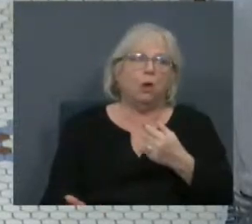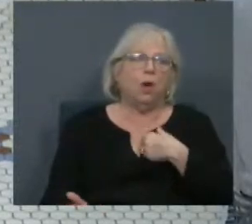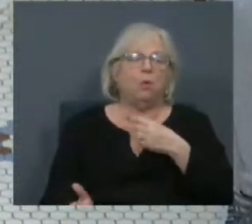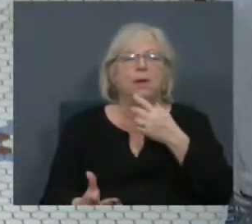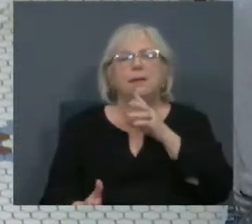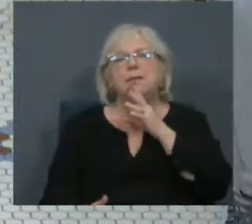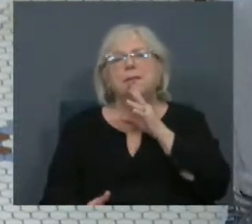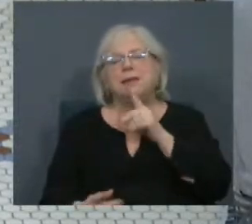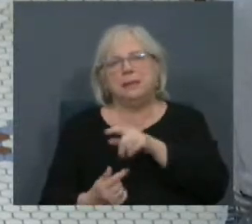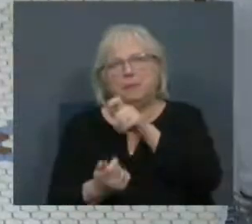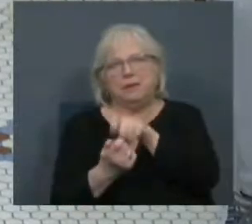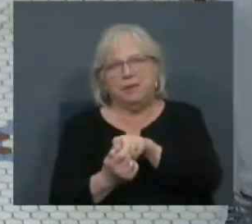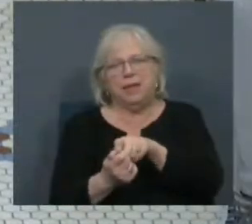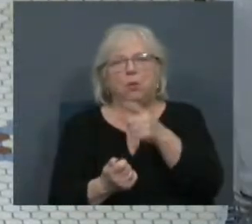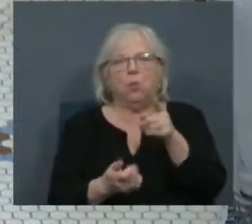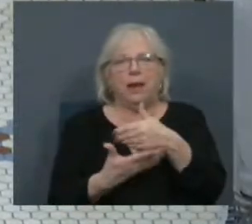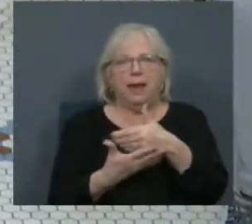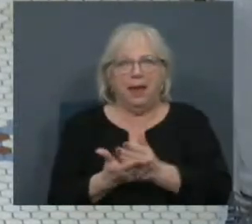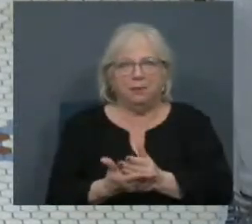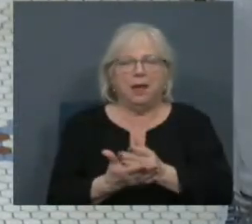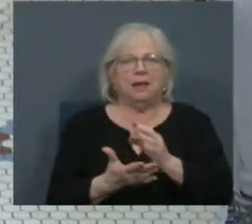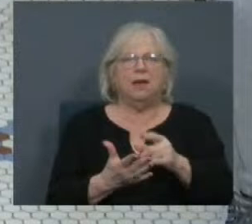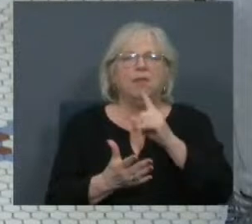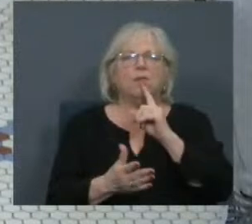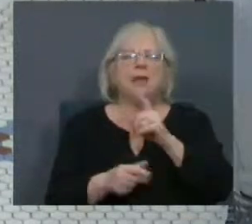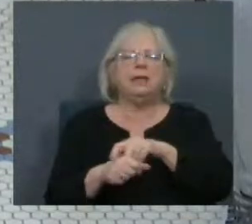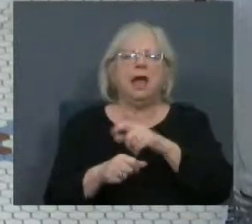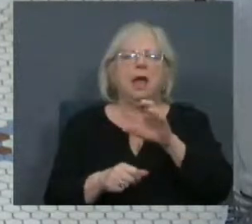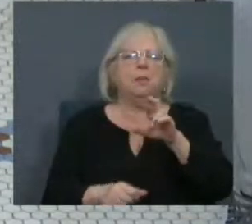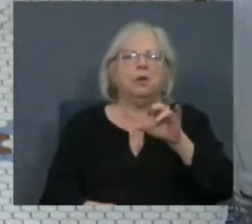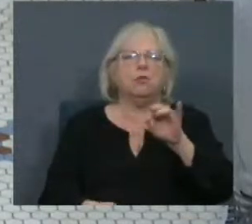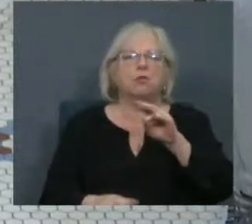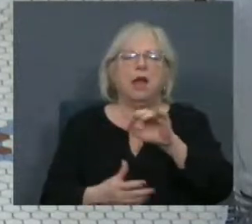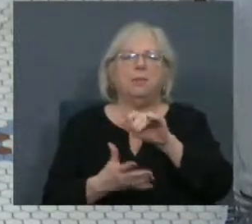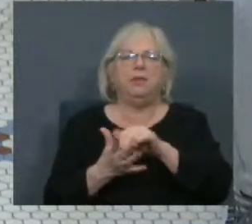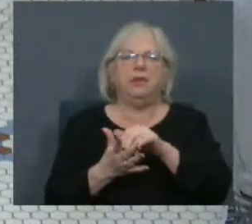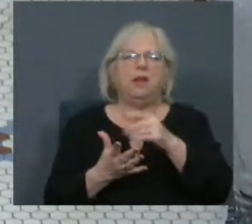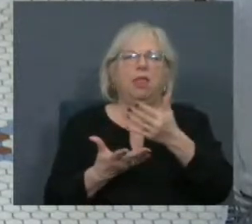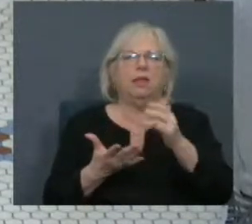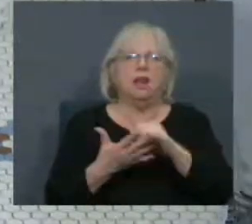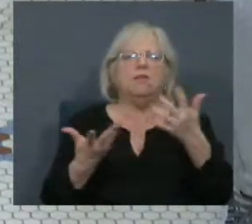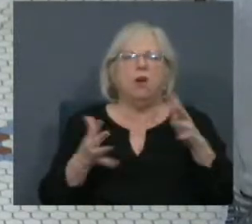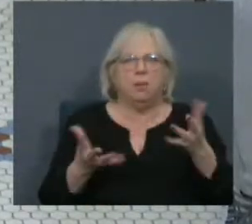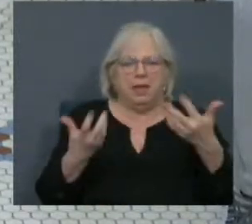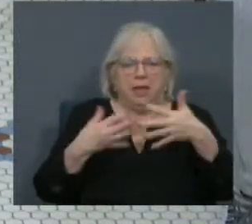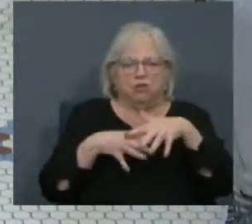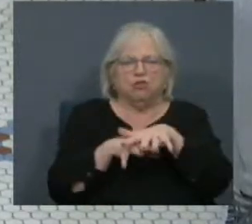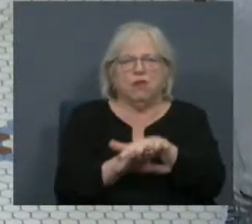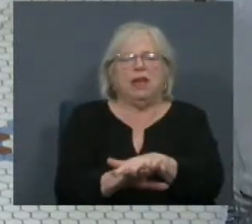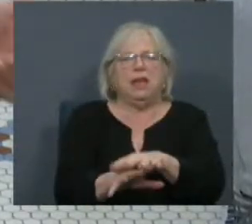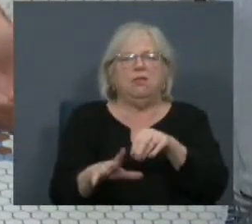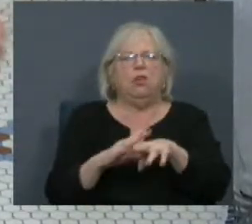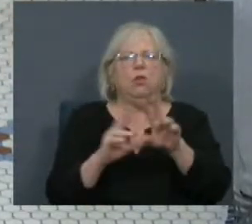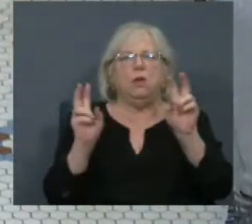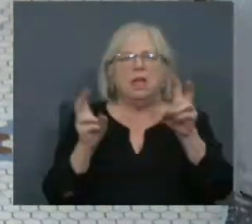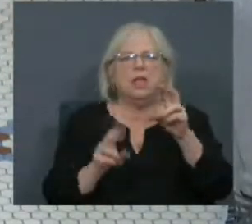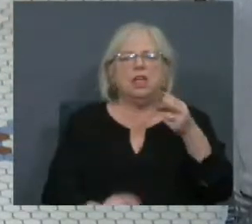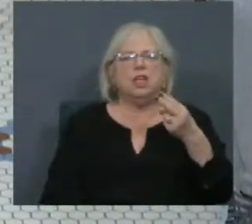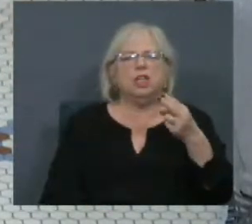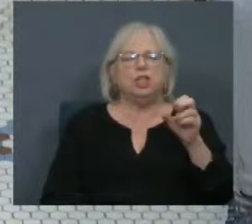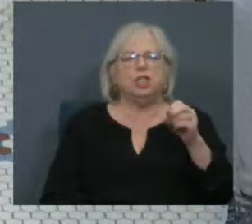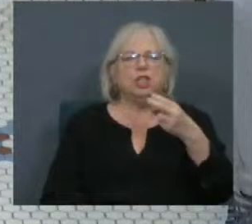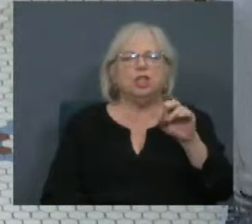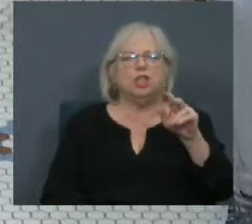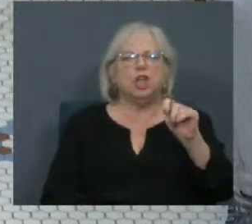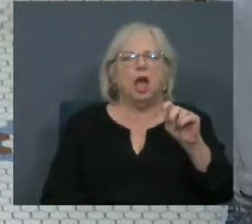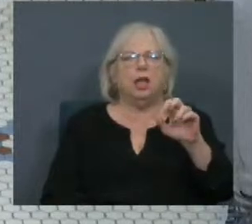speak specifically on one aspect of the Real-Time Crime Center, things that have been integrated into the Real-Time Crime Center, such as ShotSpotter. When you